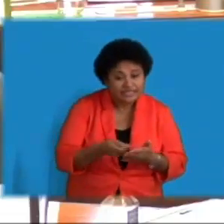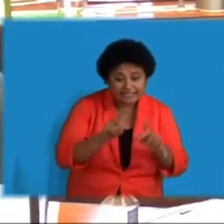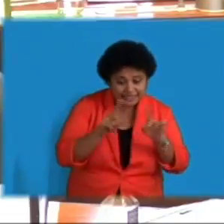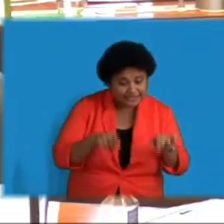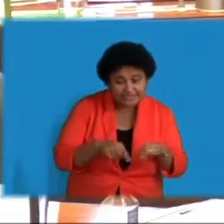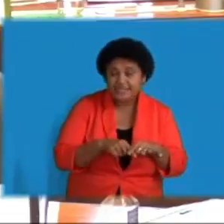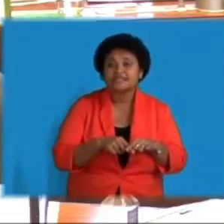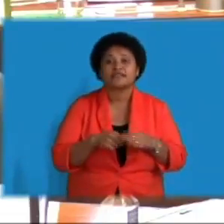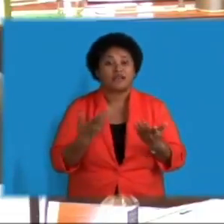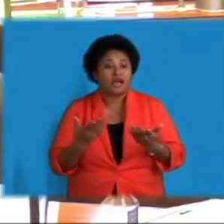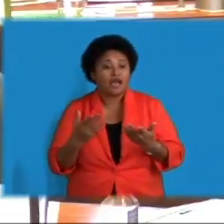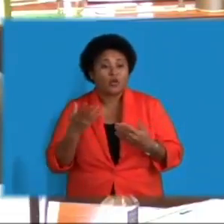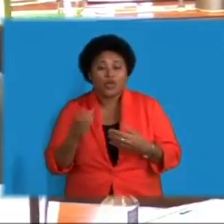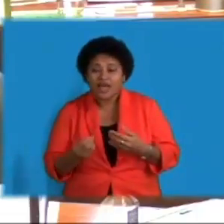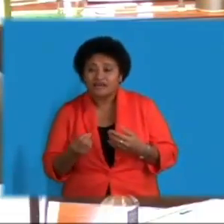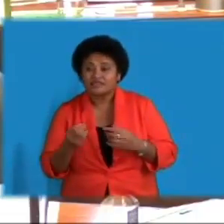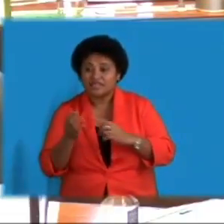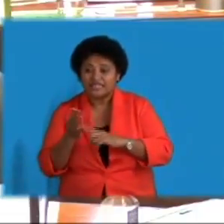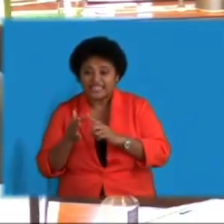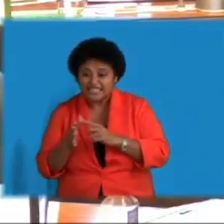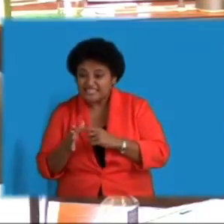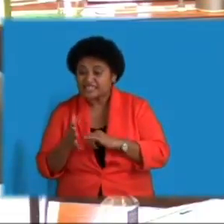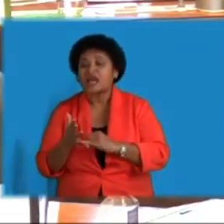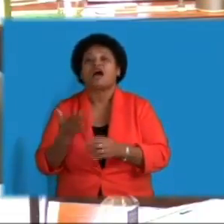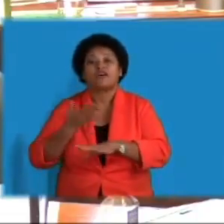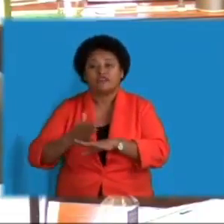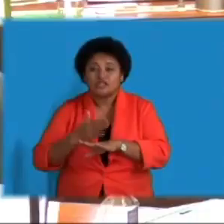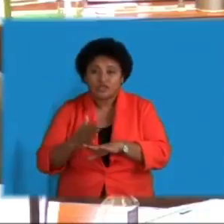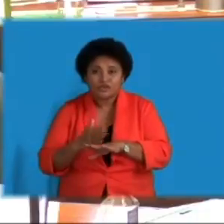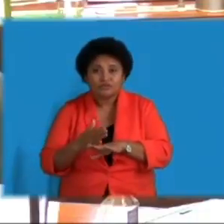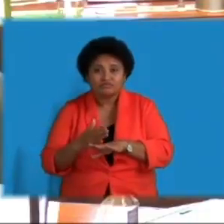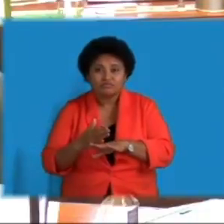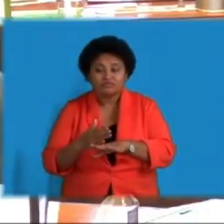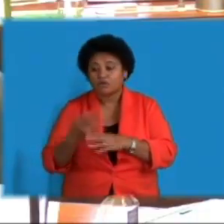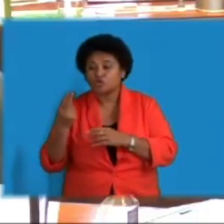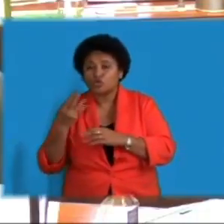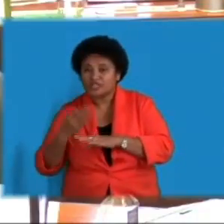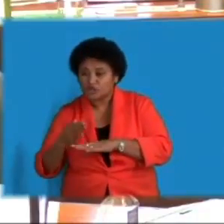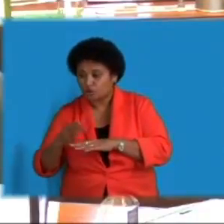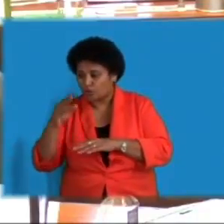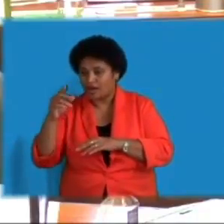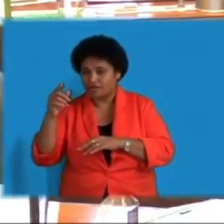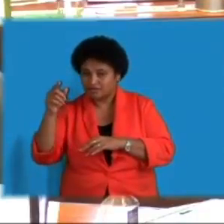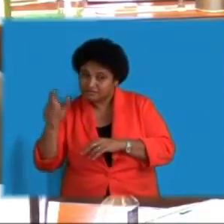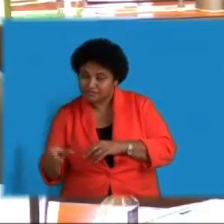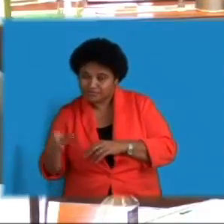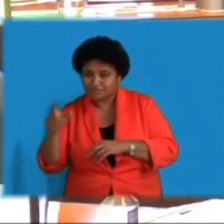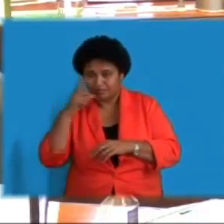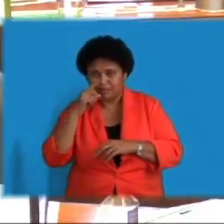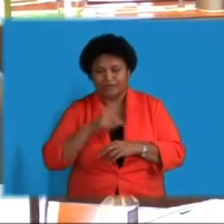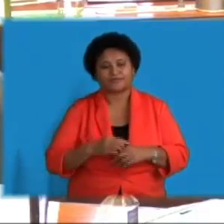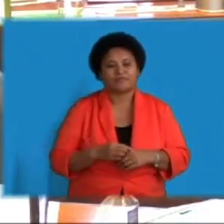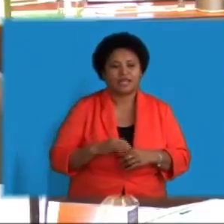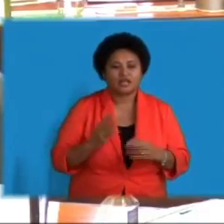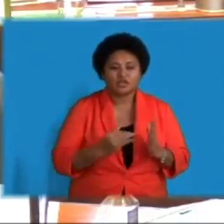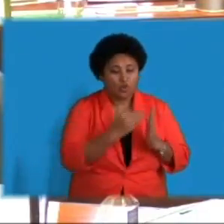renewed leases, leases reissued to sitting tenants, or leases issued to new tenants. And what has been the criteria